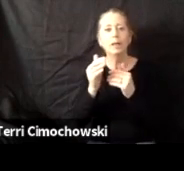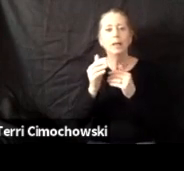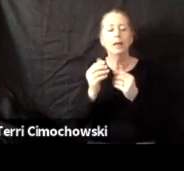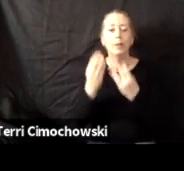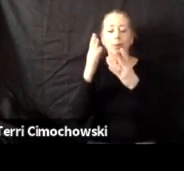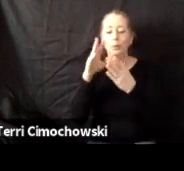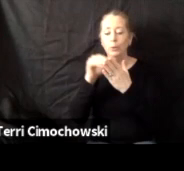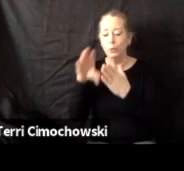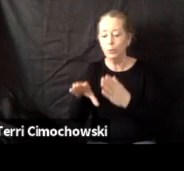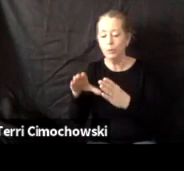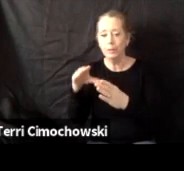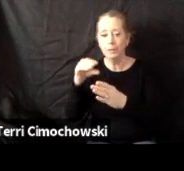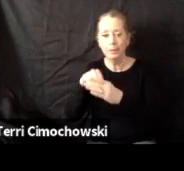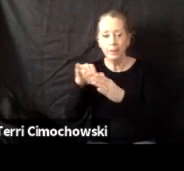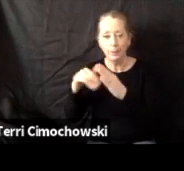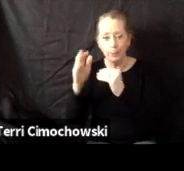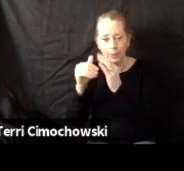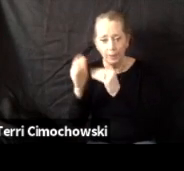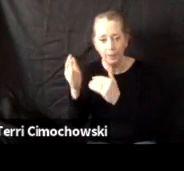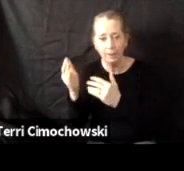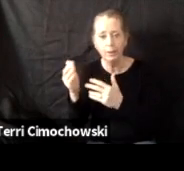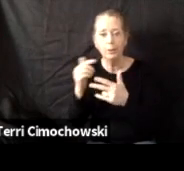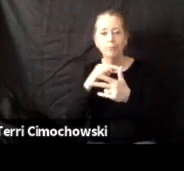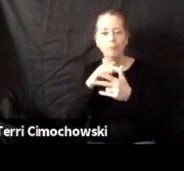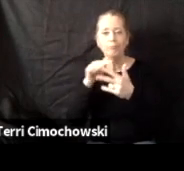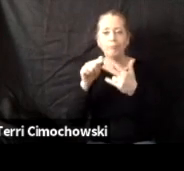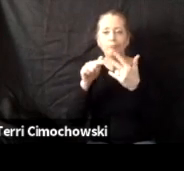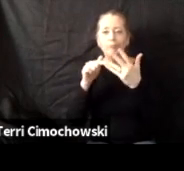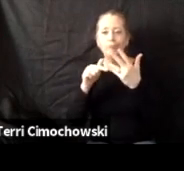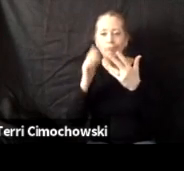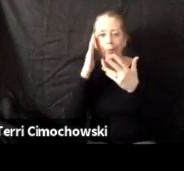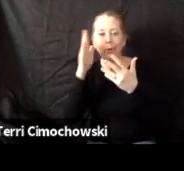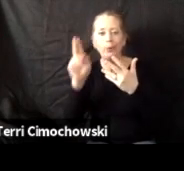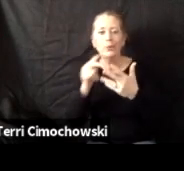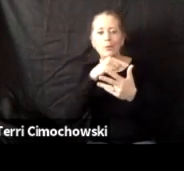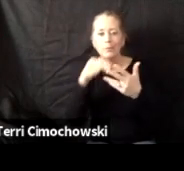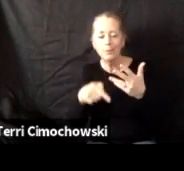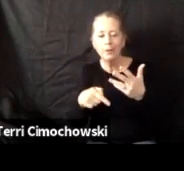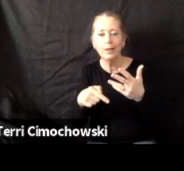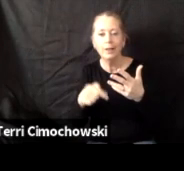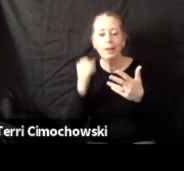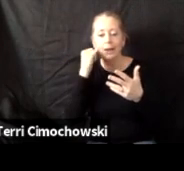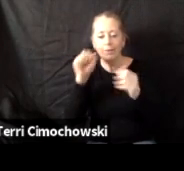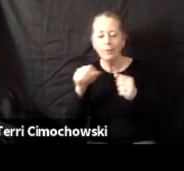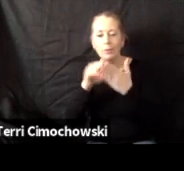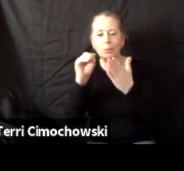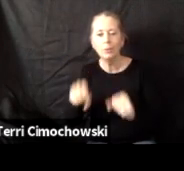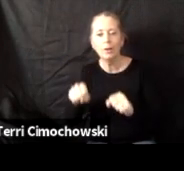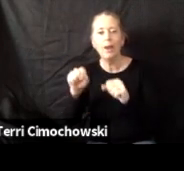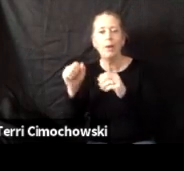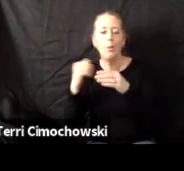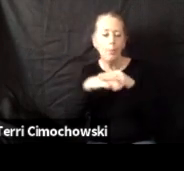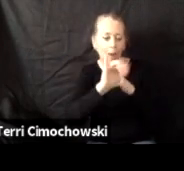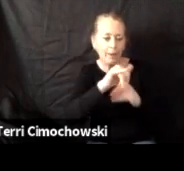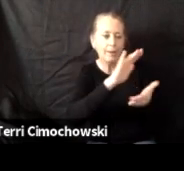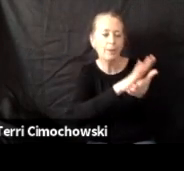capacity, things like that to determine when and if the student can go back into the brick and mortar school. So leadership